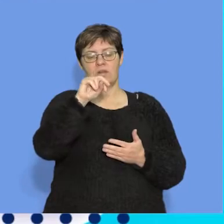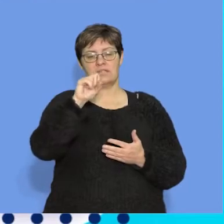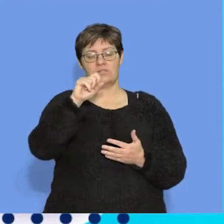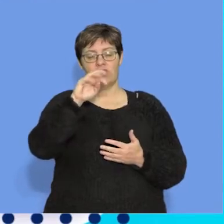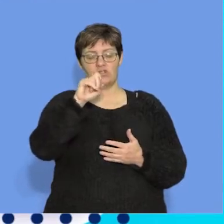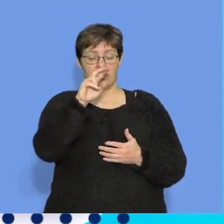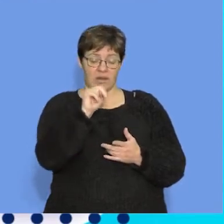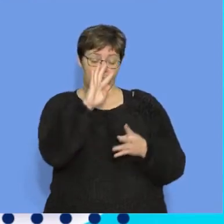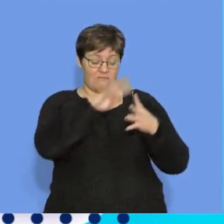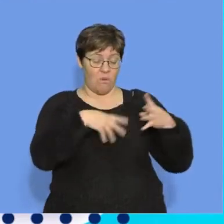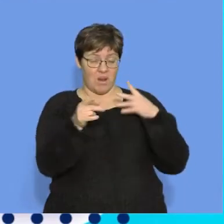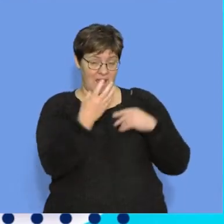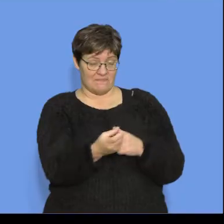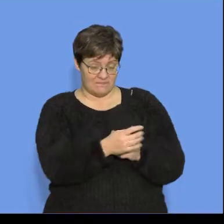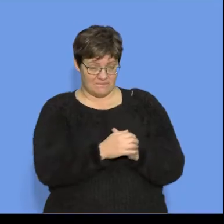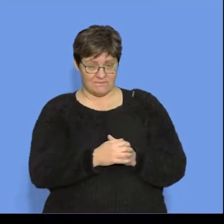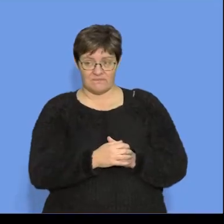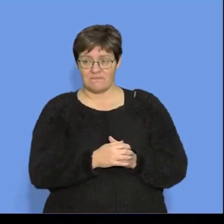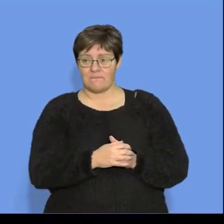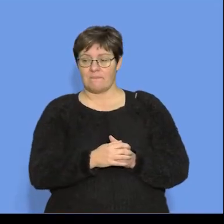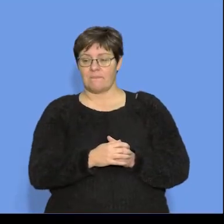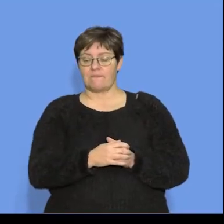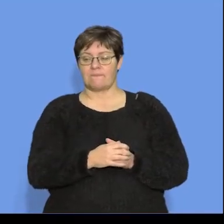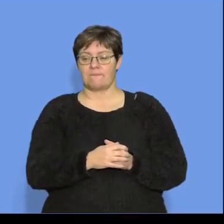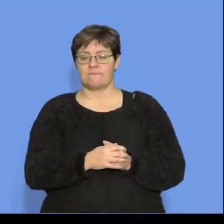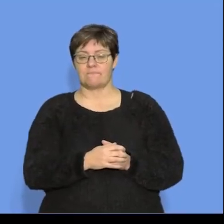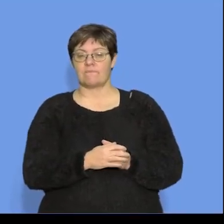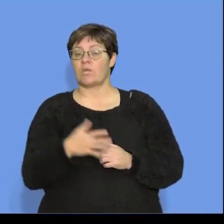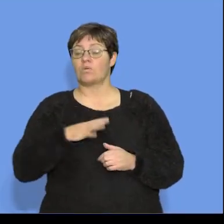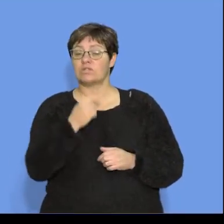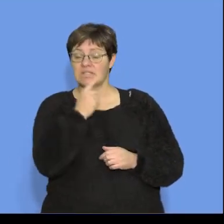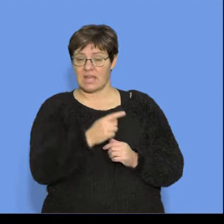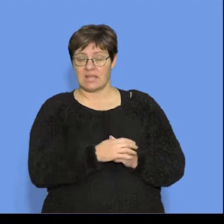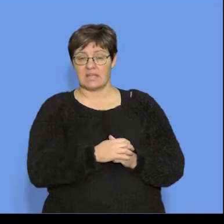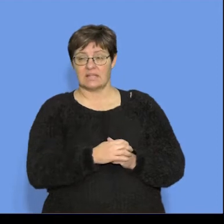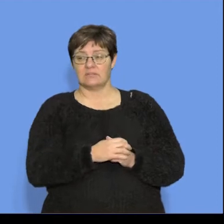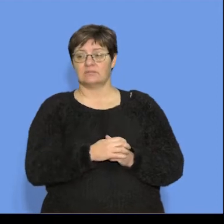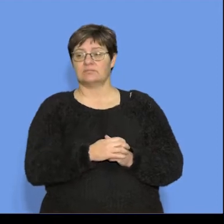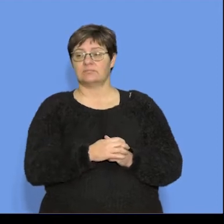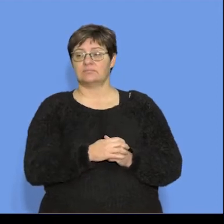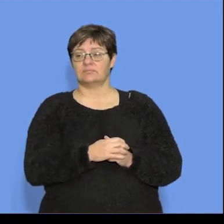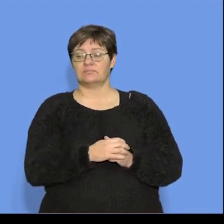for that. And I want to just write the formula down quickly and say to you, rate is going to be the change